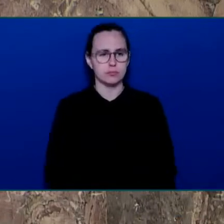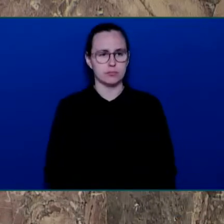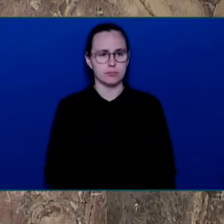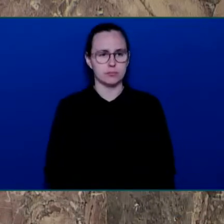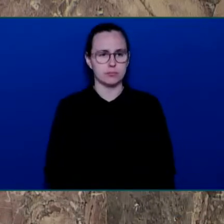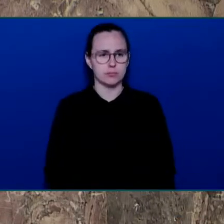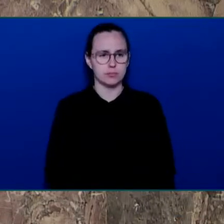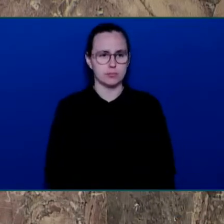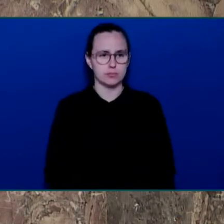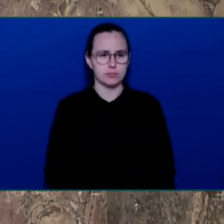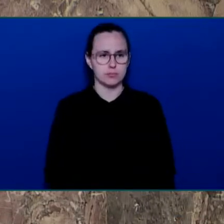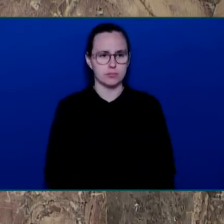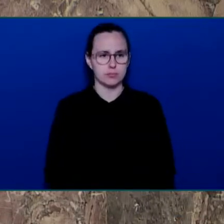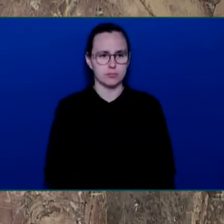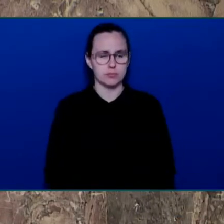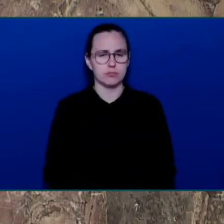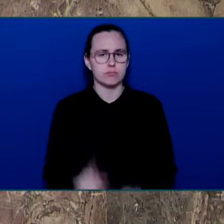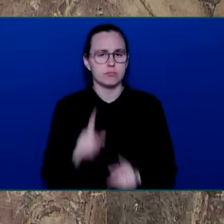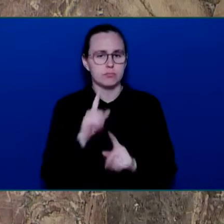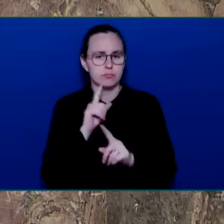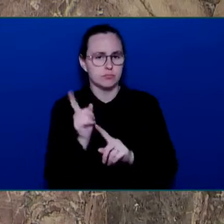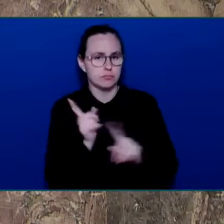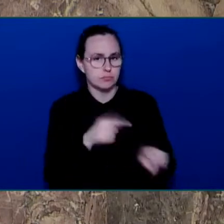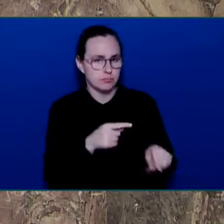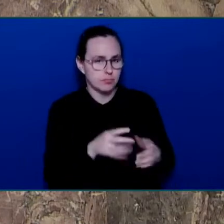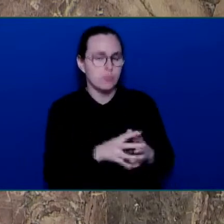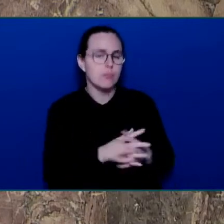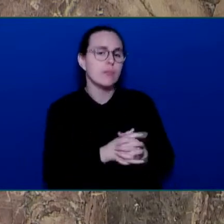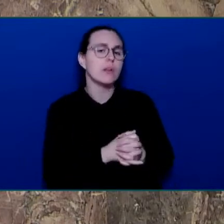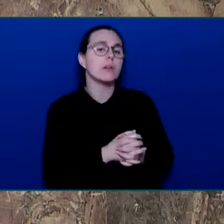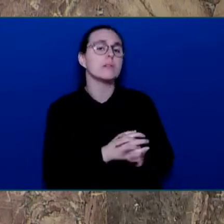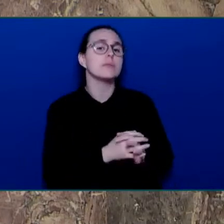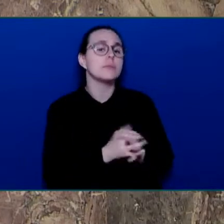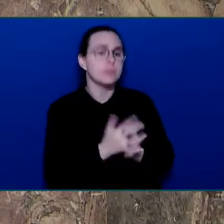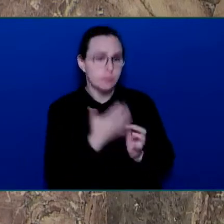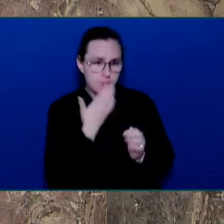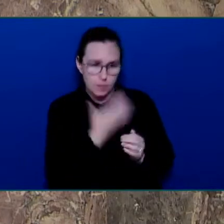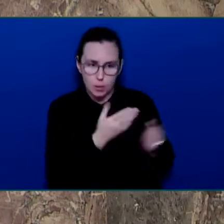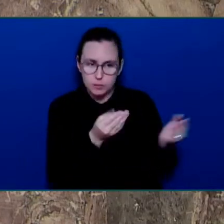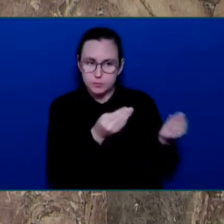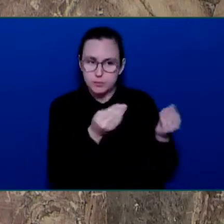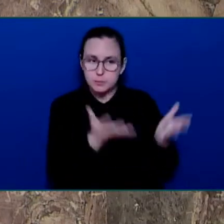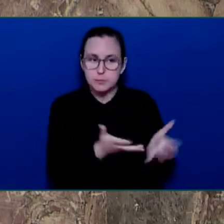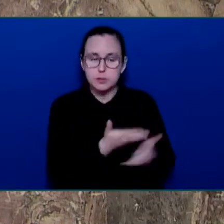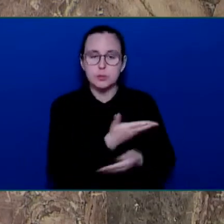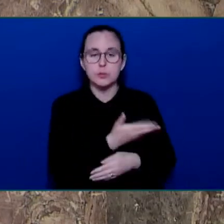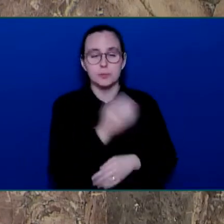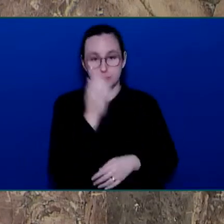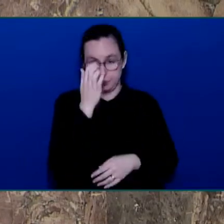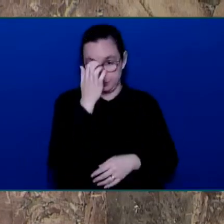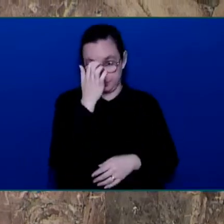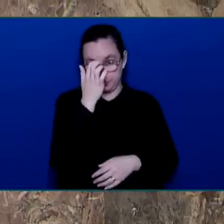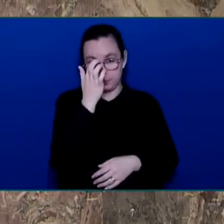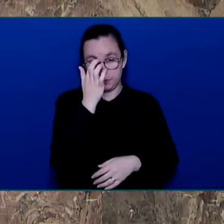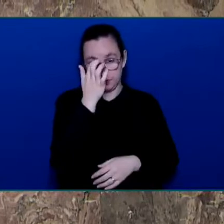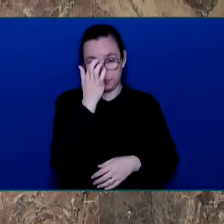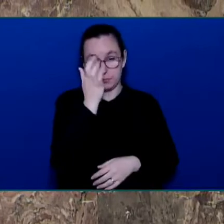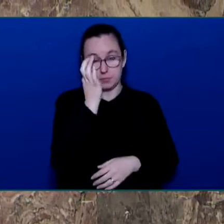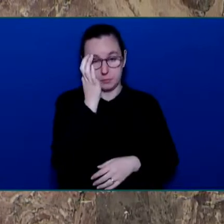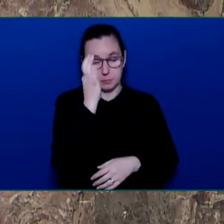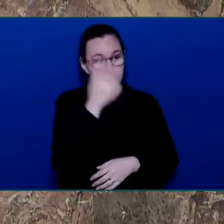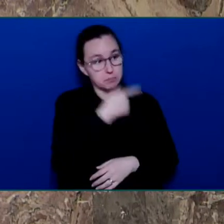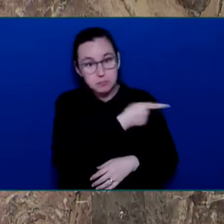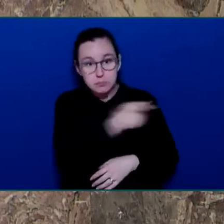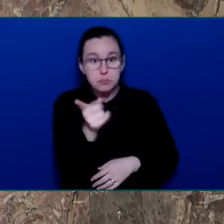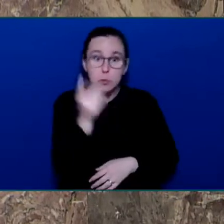Thank you very much, Honourable Speaker. People who know me know that I do my best to stay fit, but even I know that